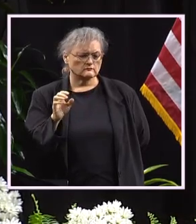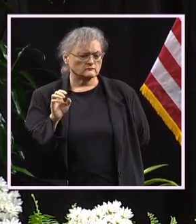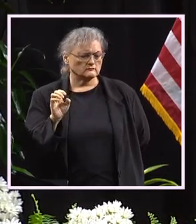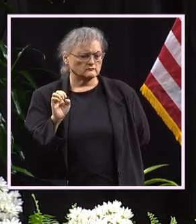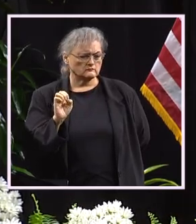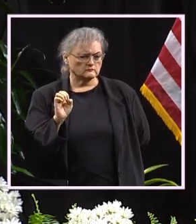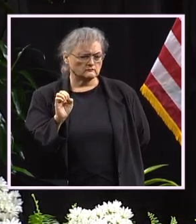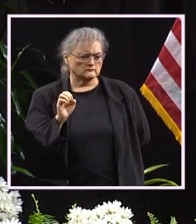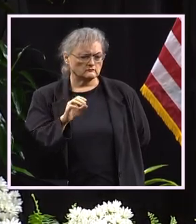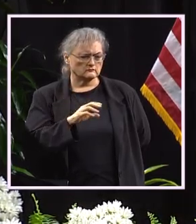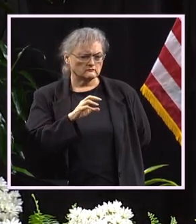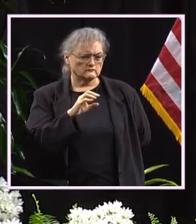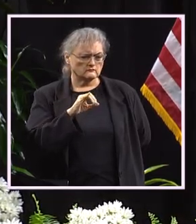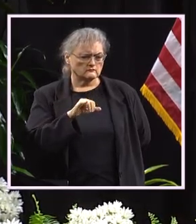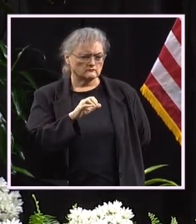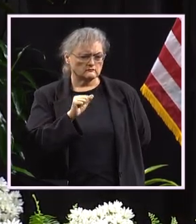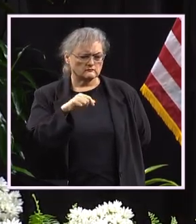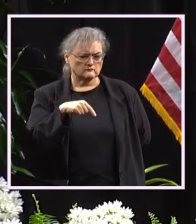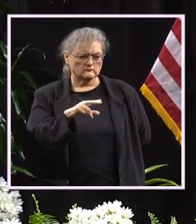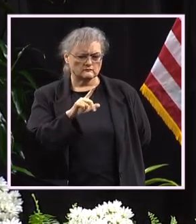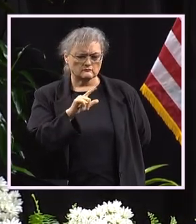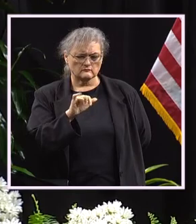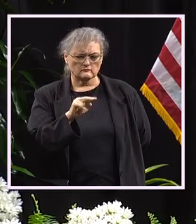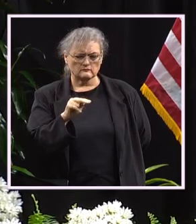Jacqueline Carmen Garcia.